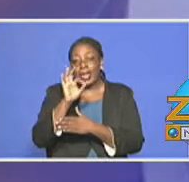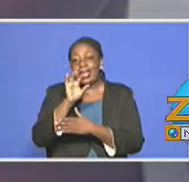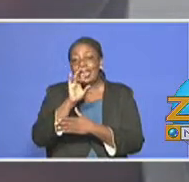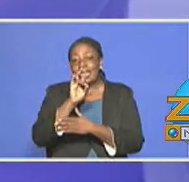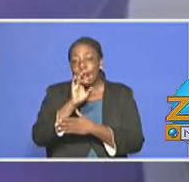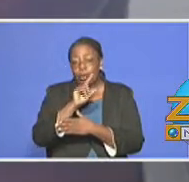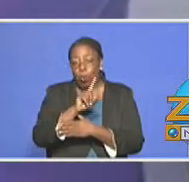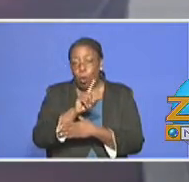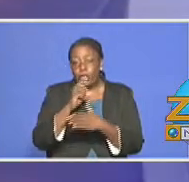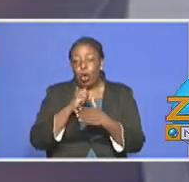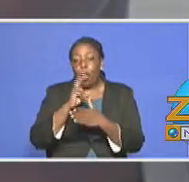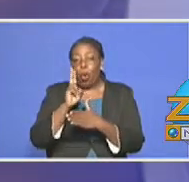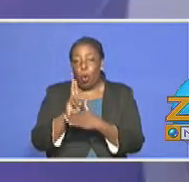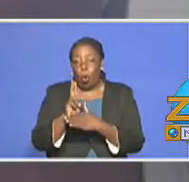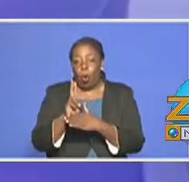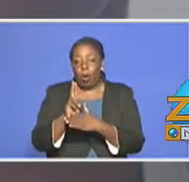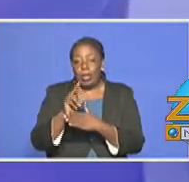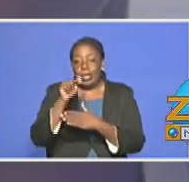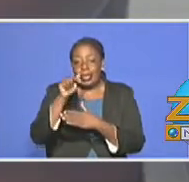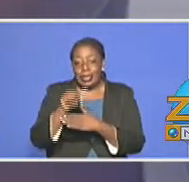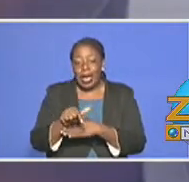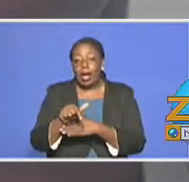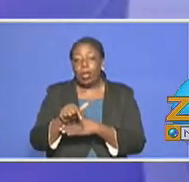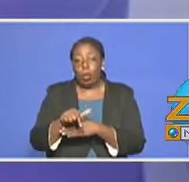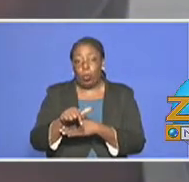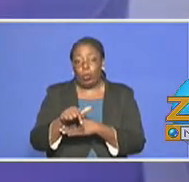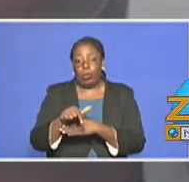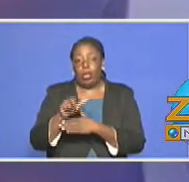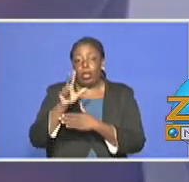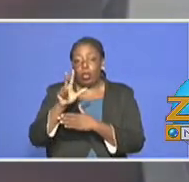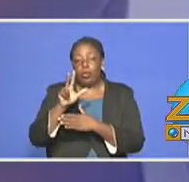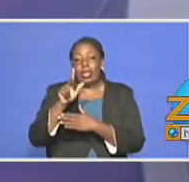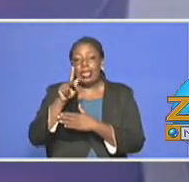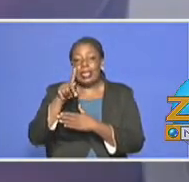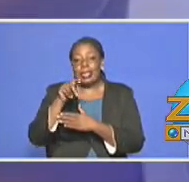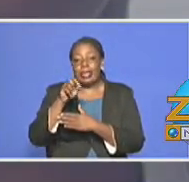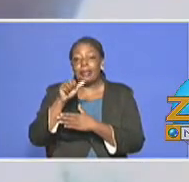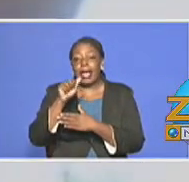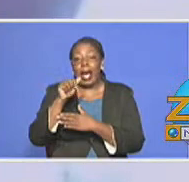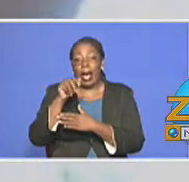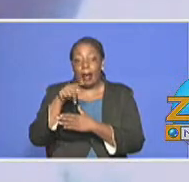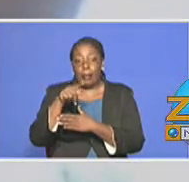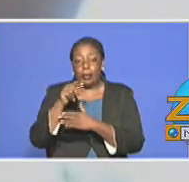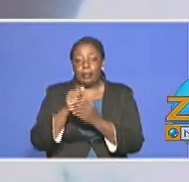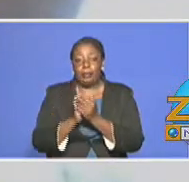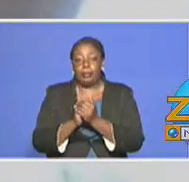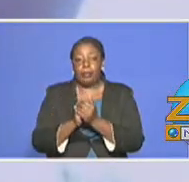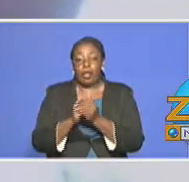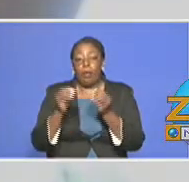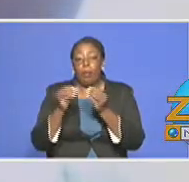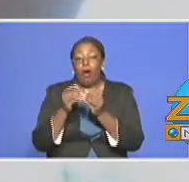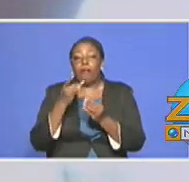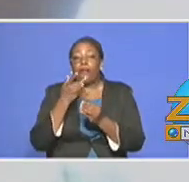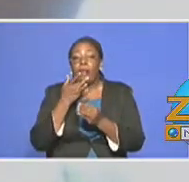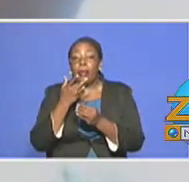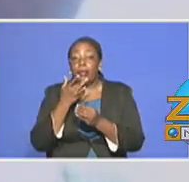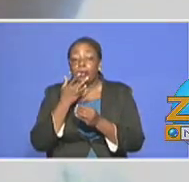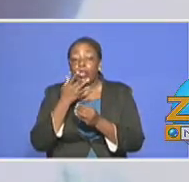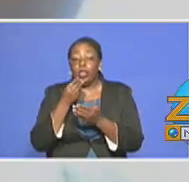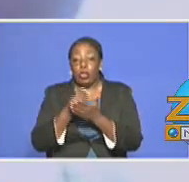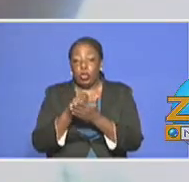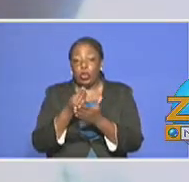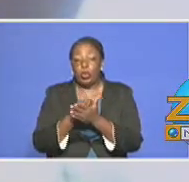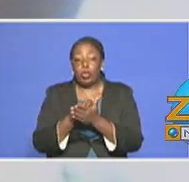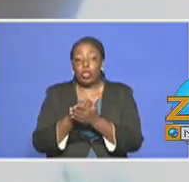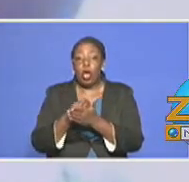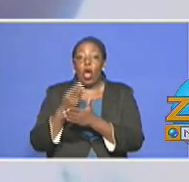502-9971, or download the P3 Tips app. More favorable news in the case of 14-year-old